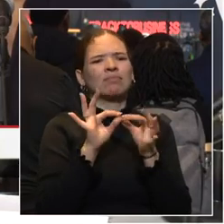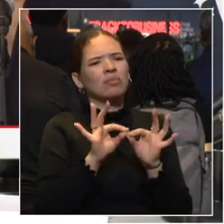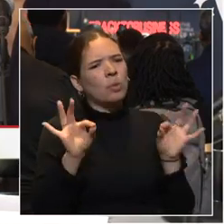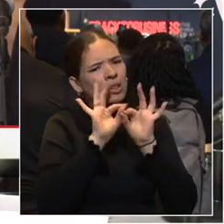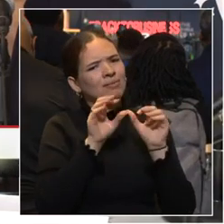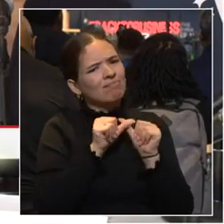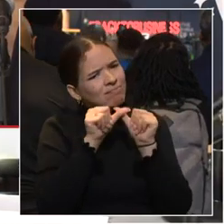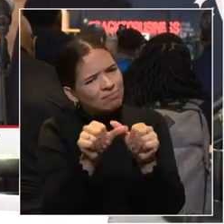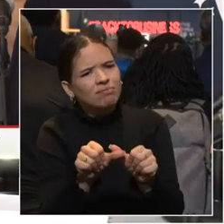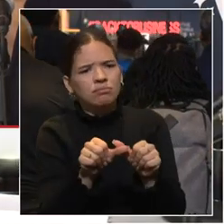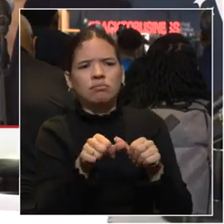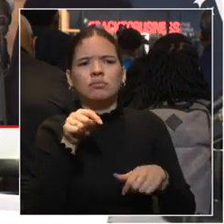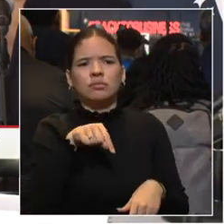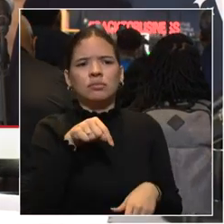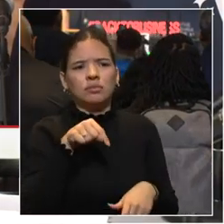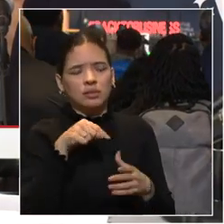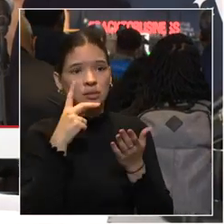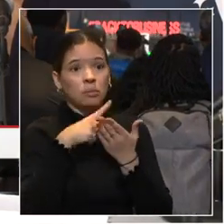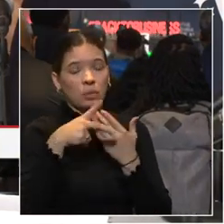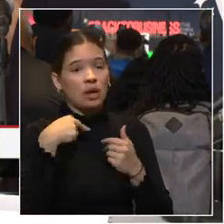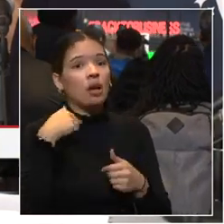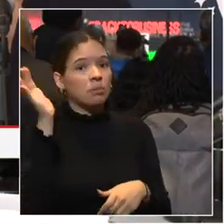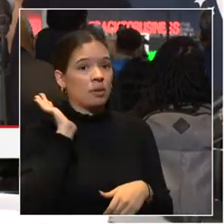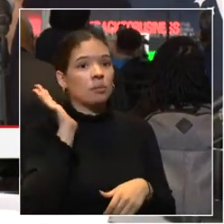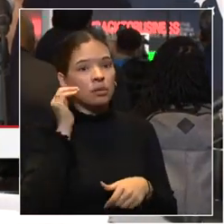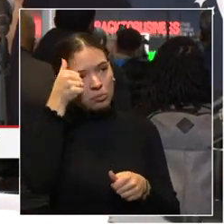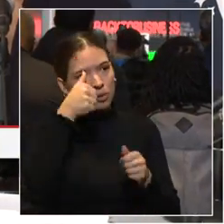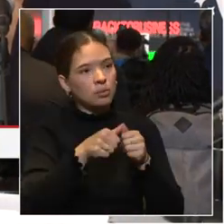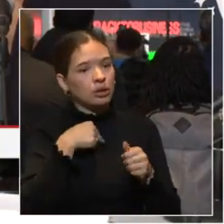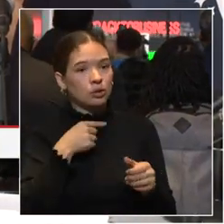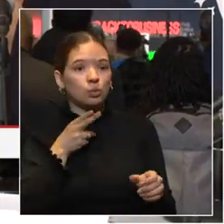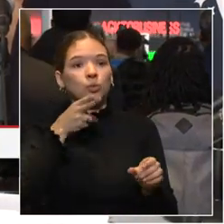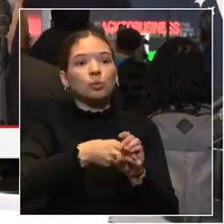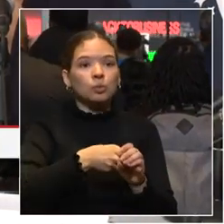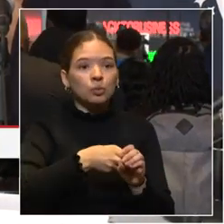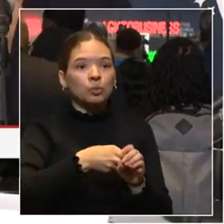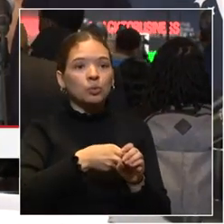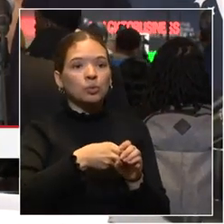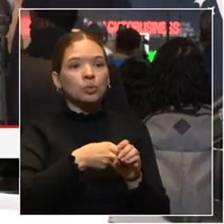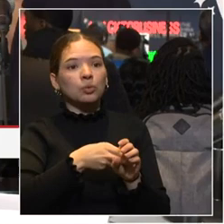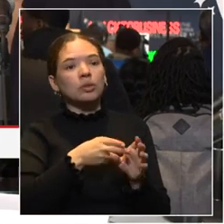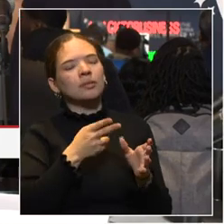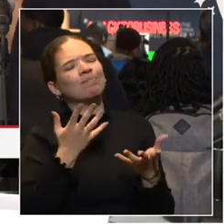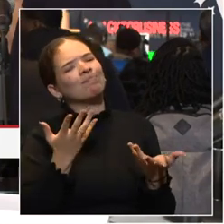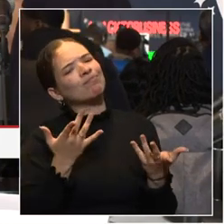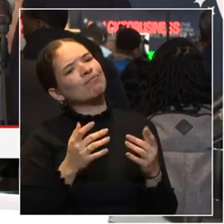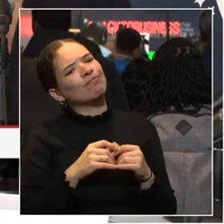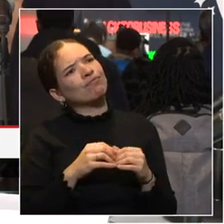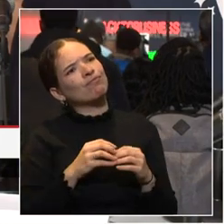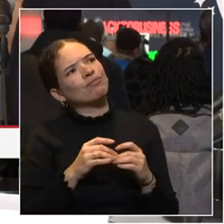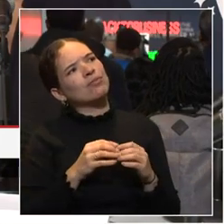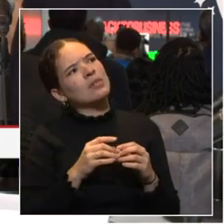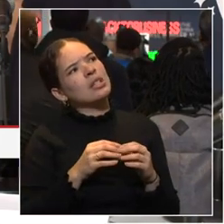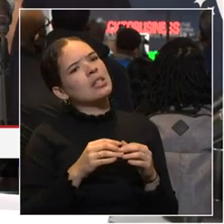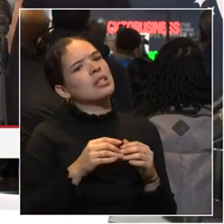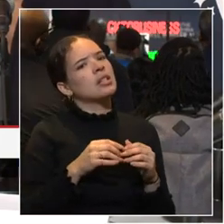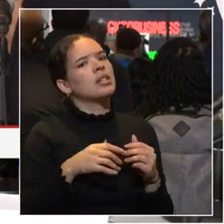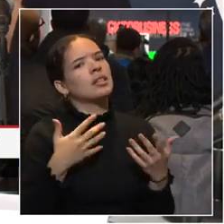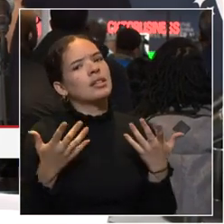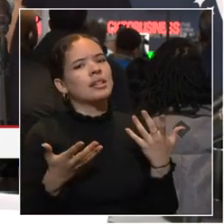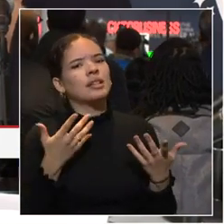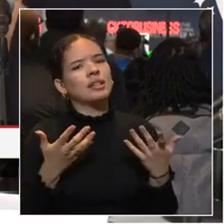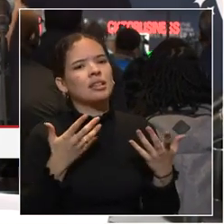up. I think for us, settling for less